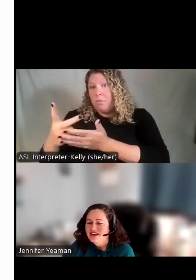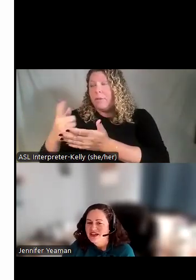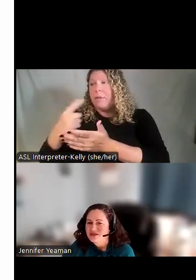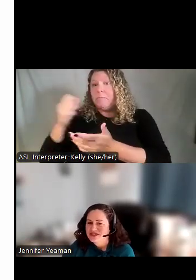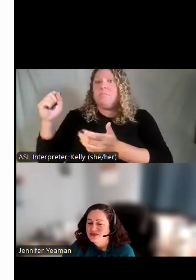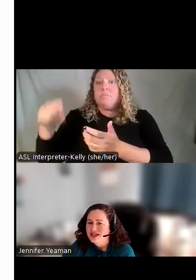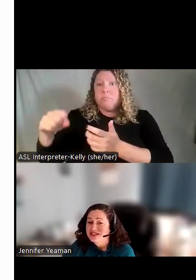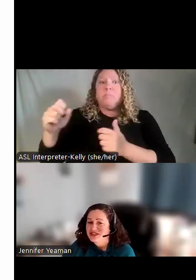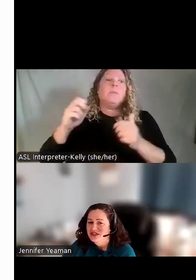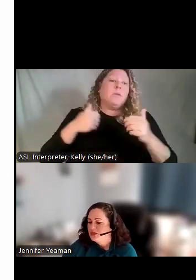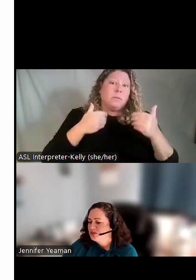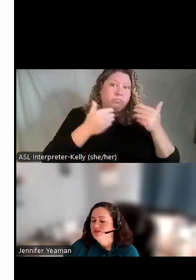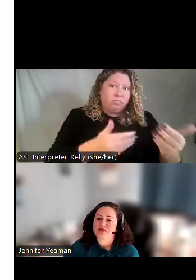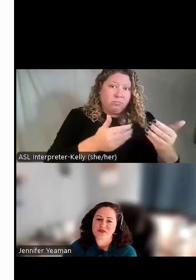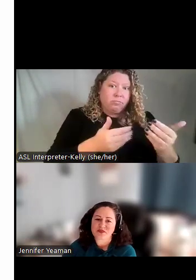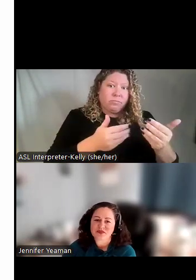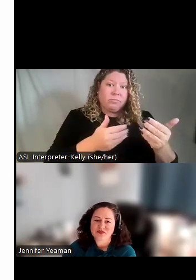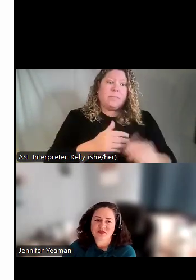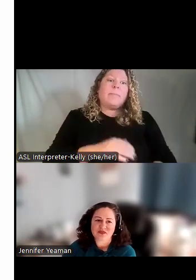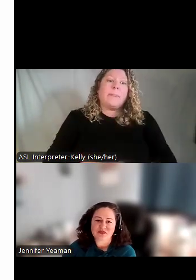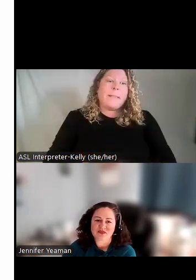out versus running into the no.